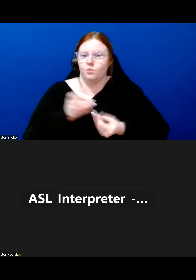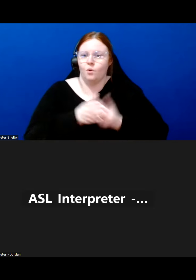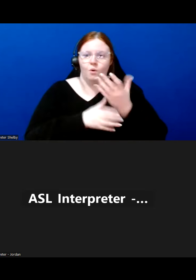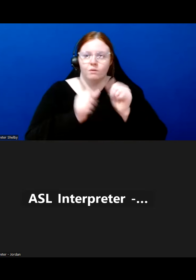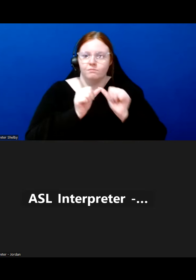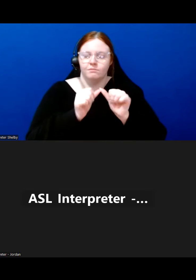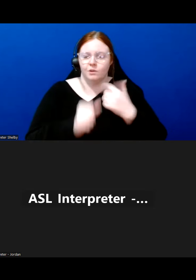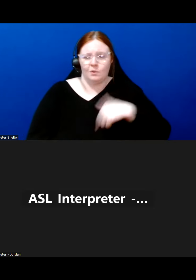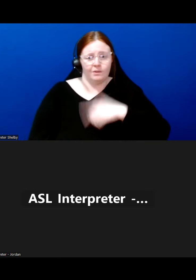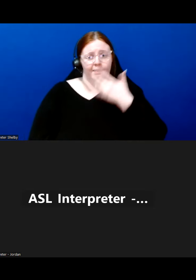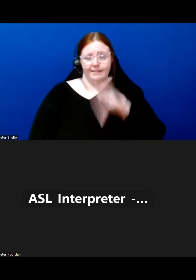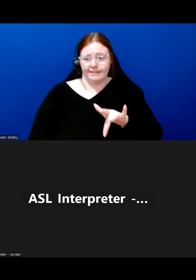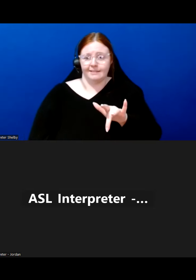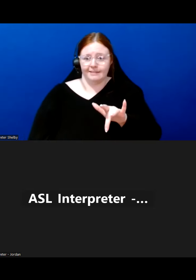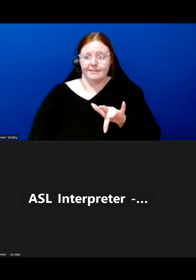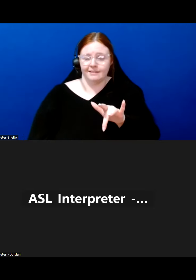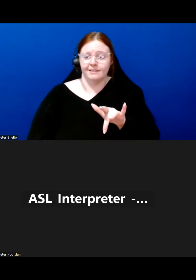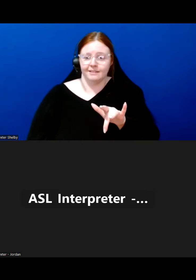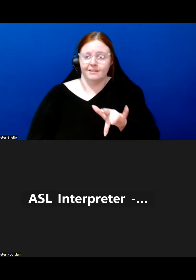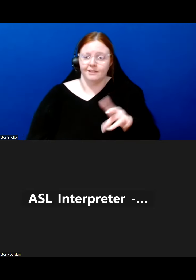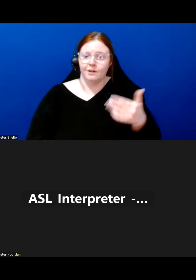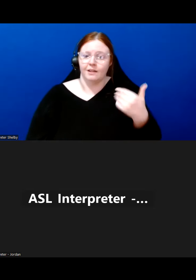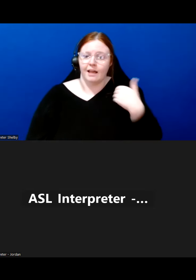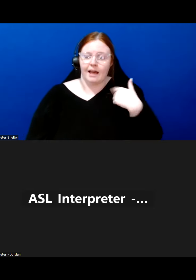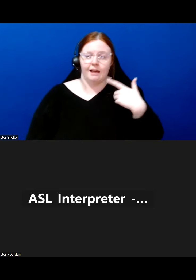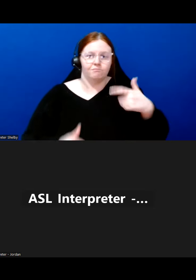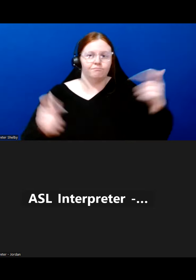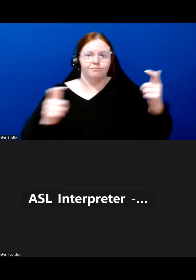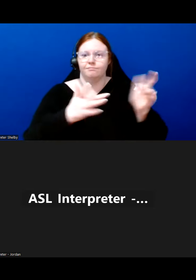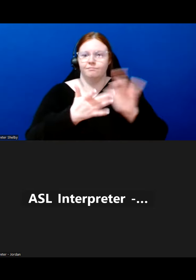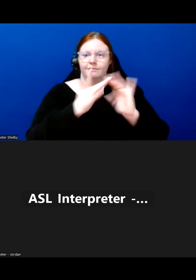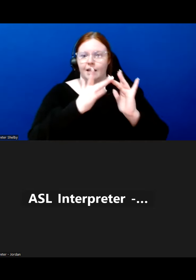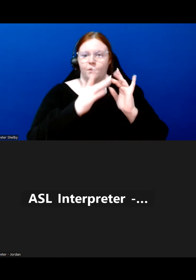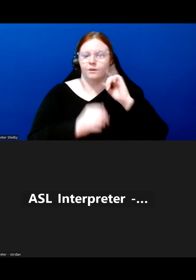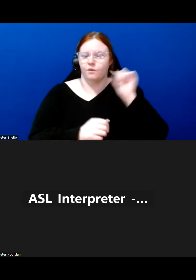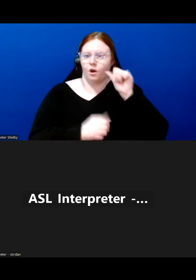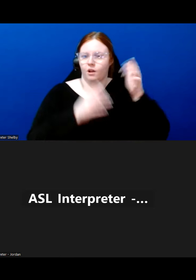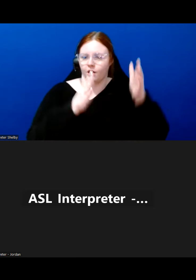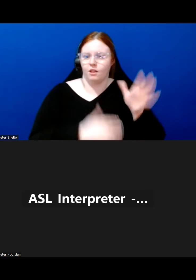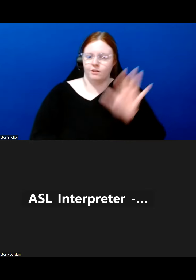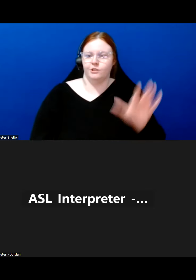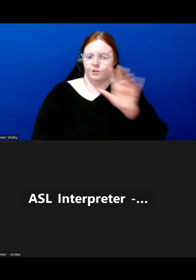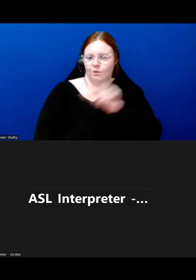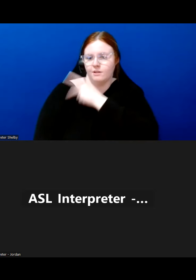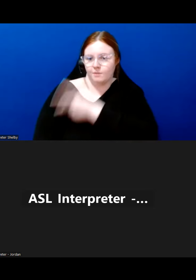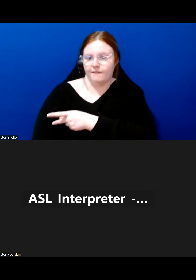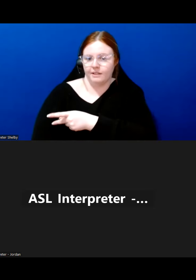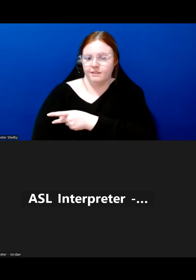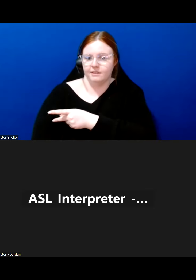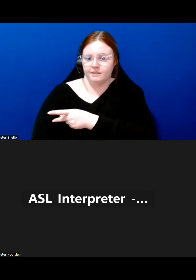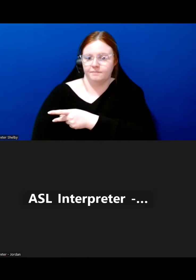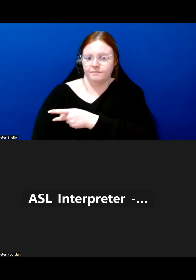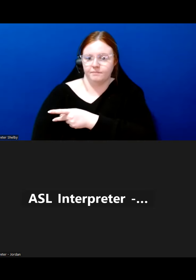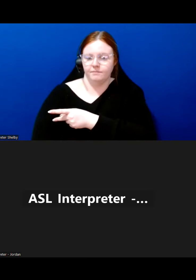fortunate right now. Actually, we have the largest network of registered audiologists across the province, aside from